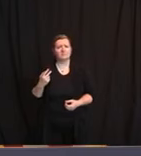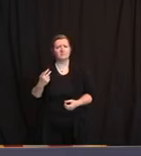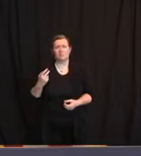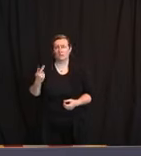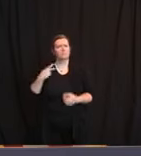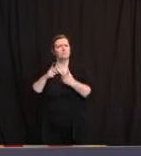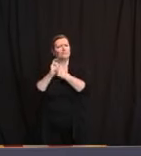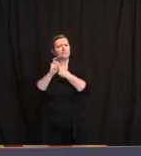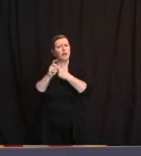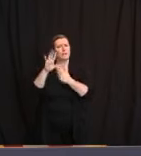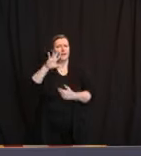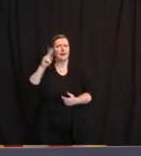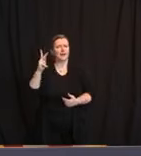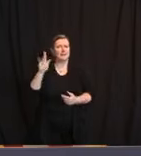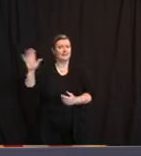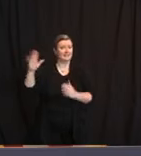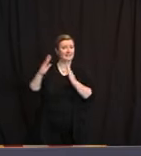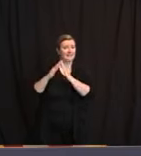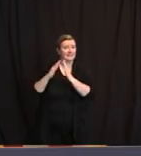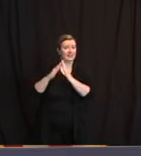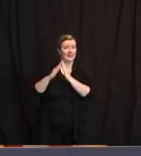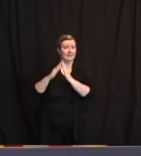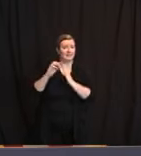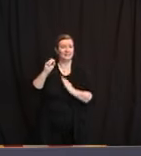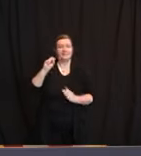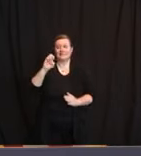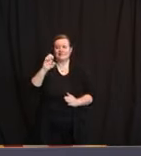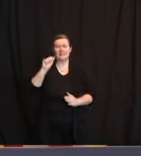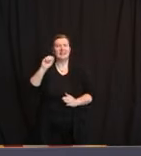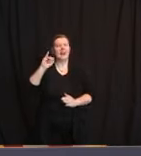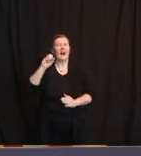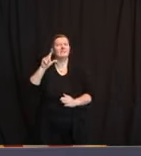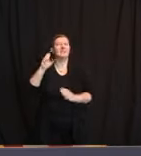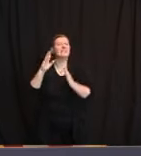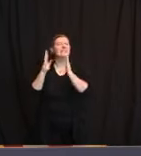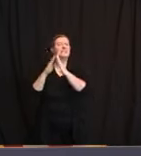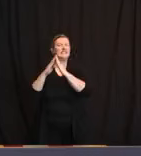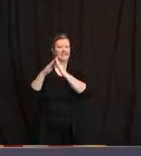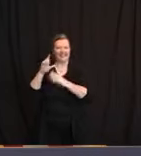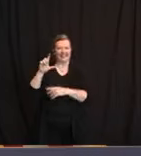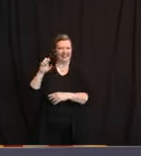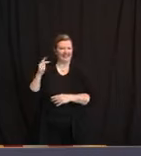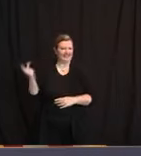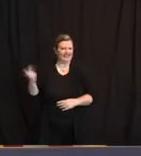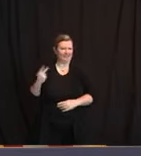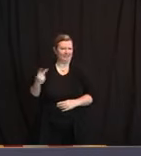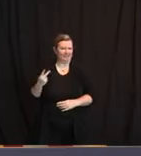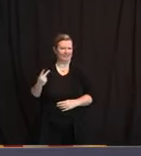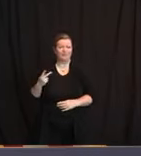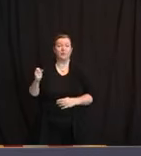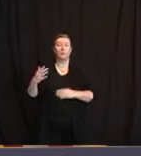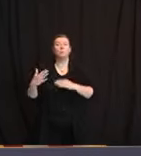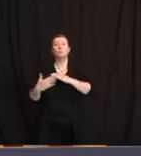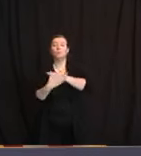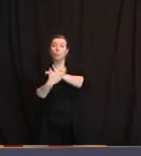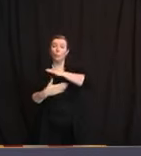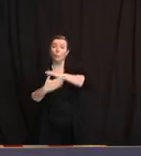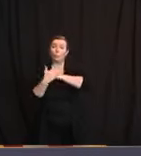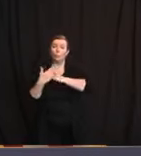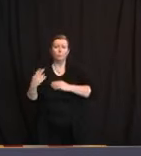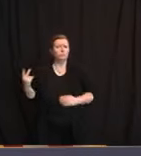It's unbelievable. Throughout this emergency, the freeholder, not just with me, but with Mike and our teams, have had numerous